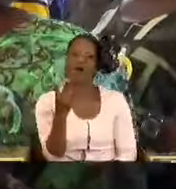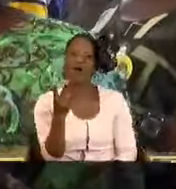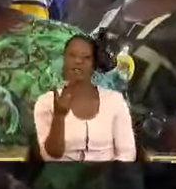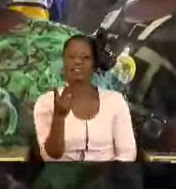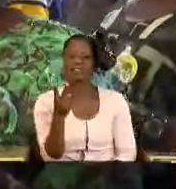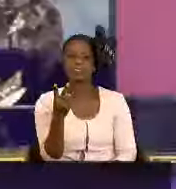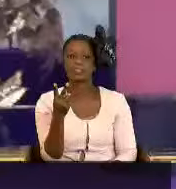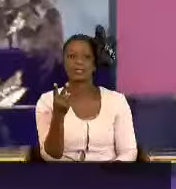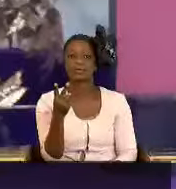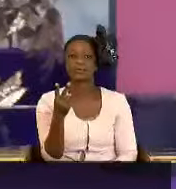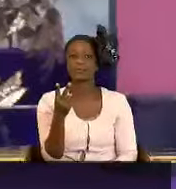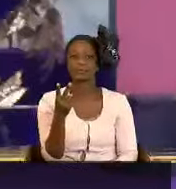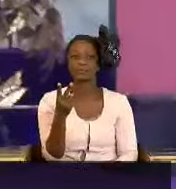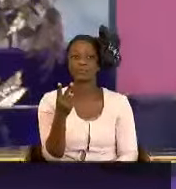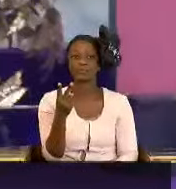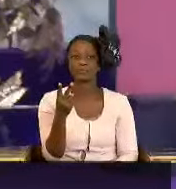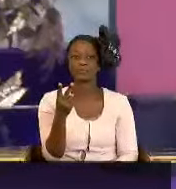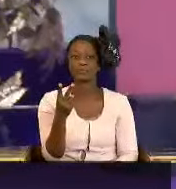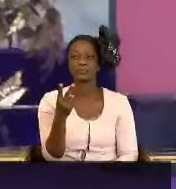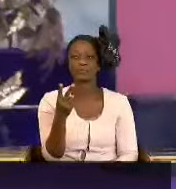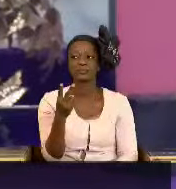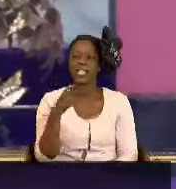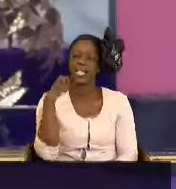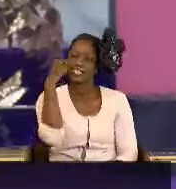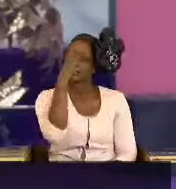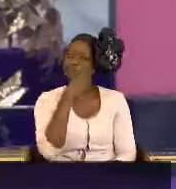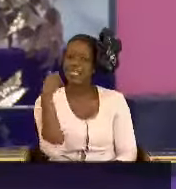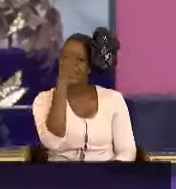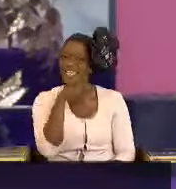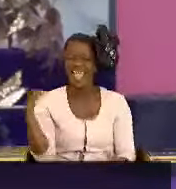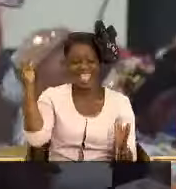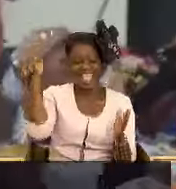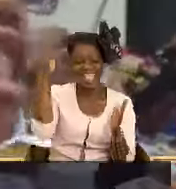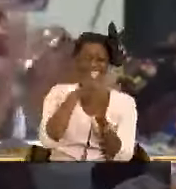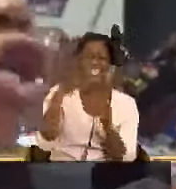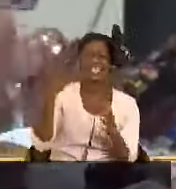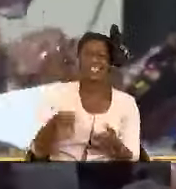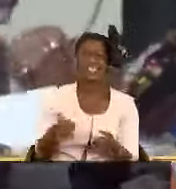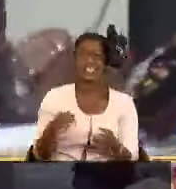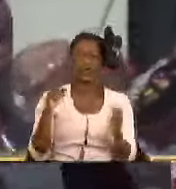voice speaking against the will of God for my